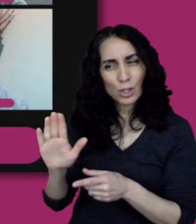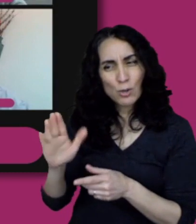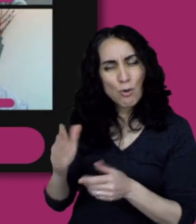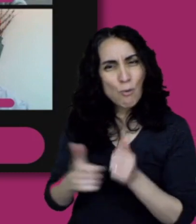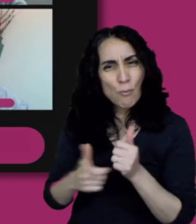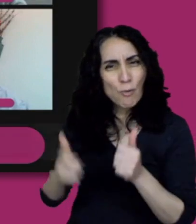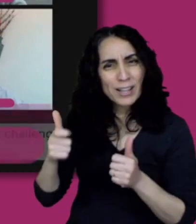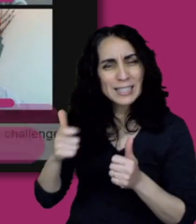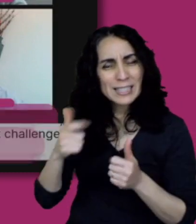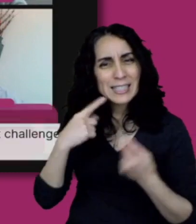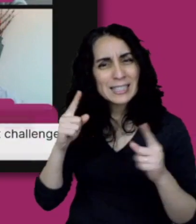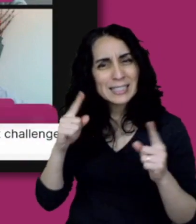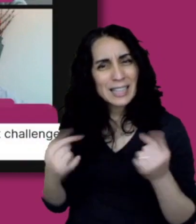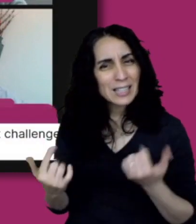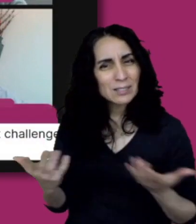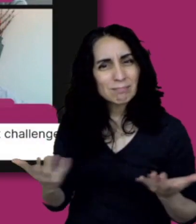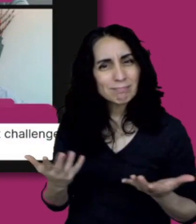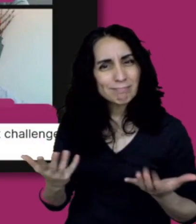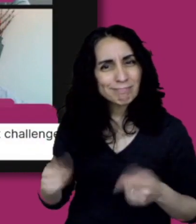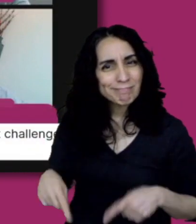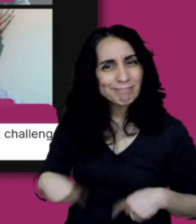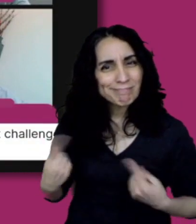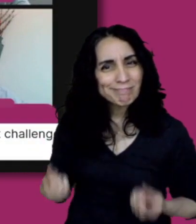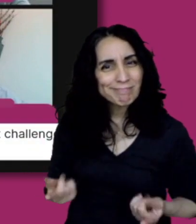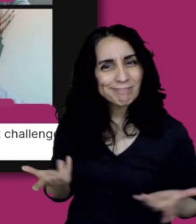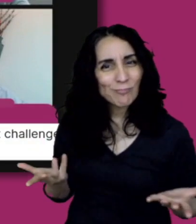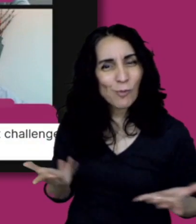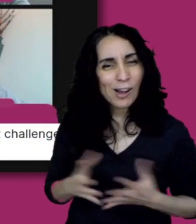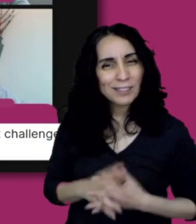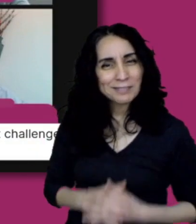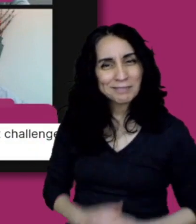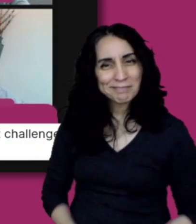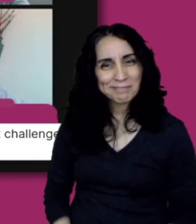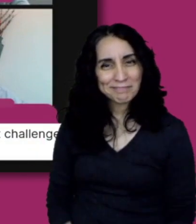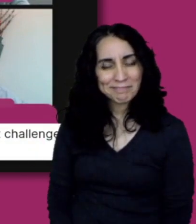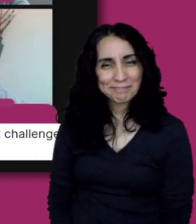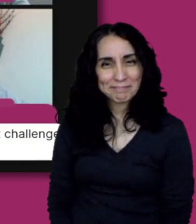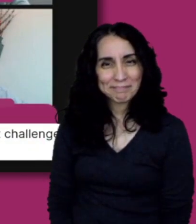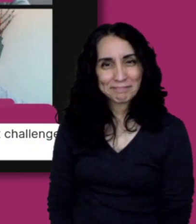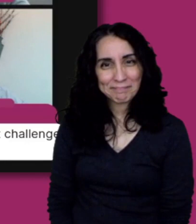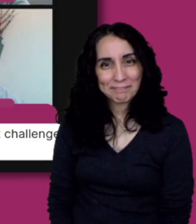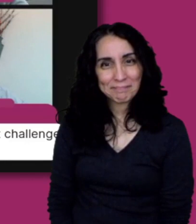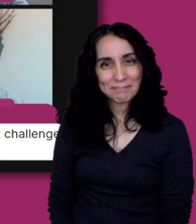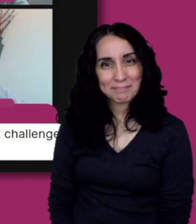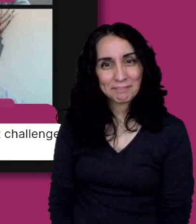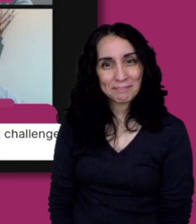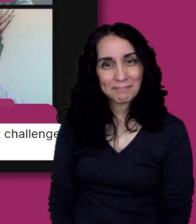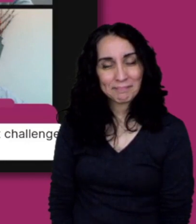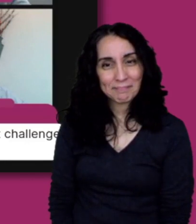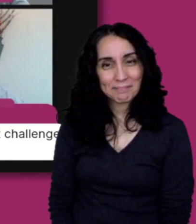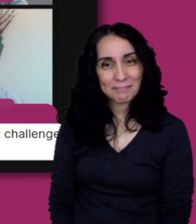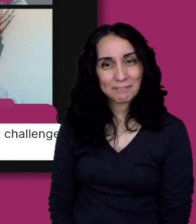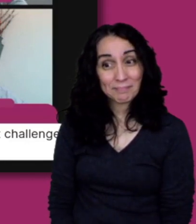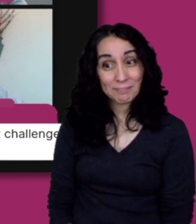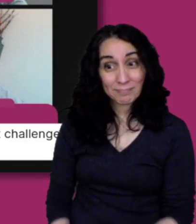been your greatest success to date? So let's start with that one. What's been your greatest success to